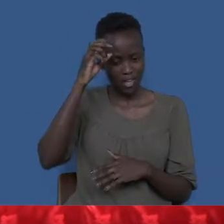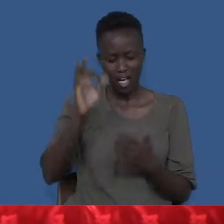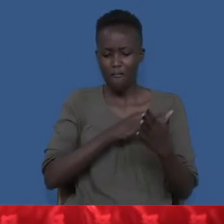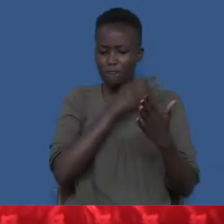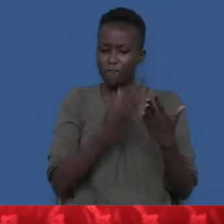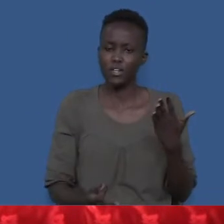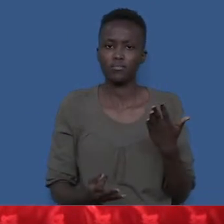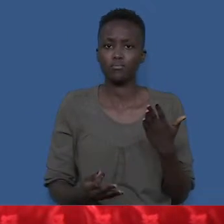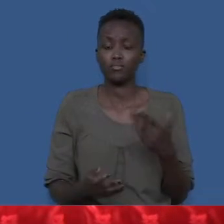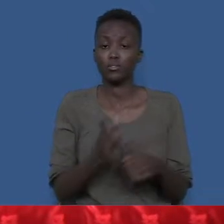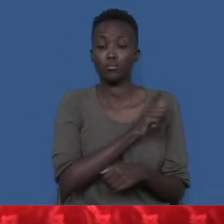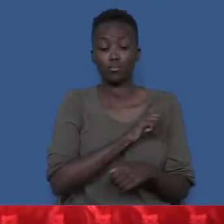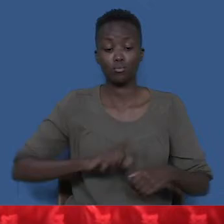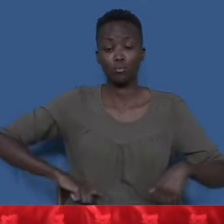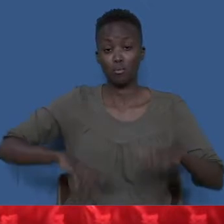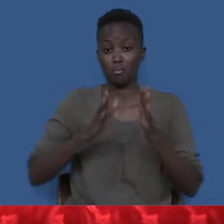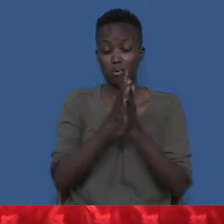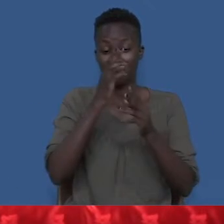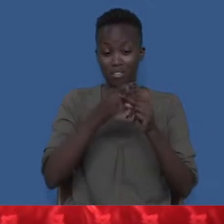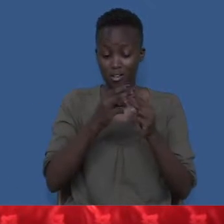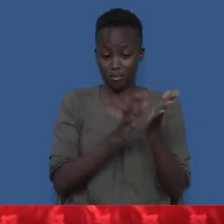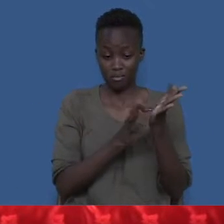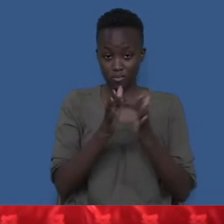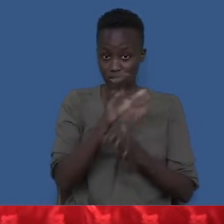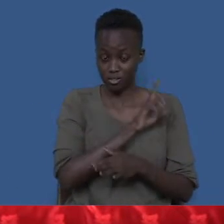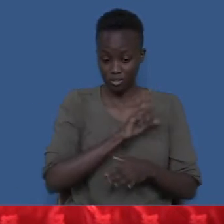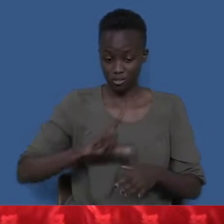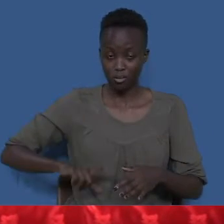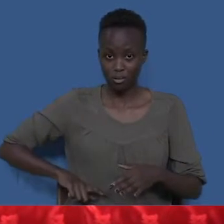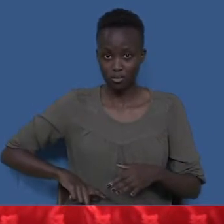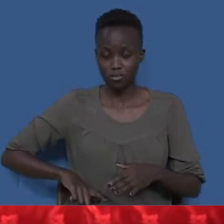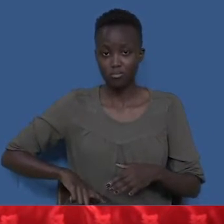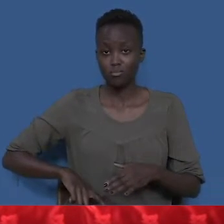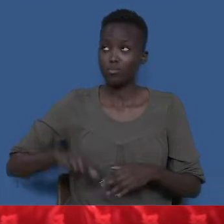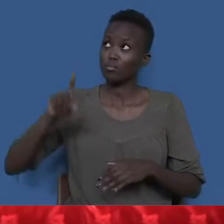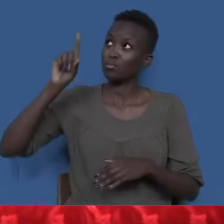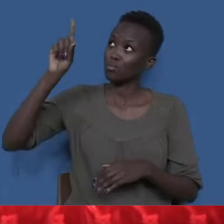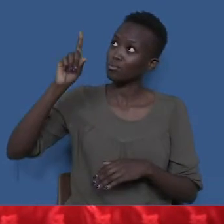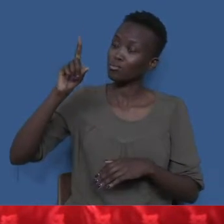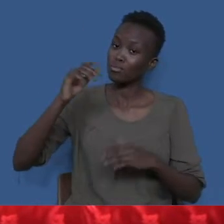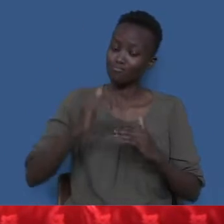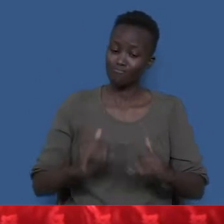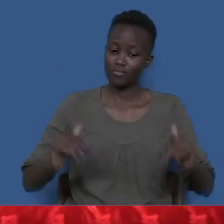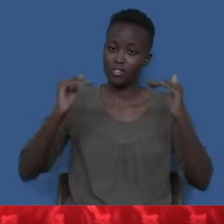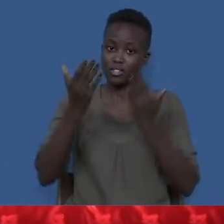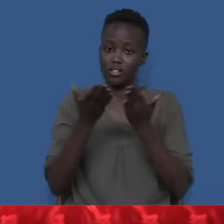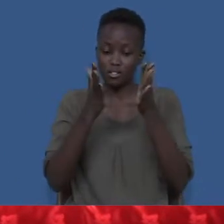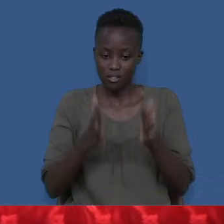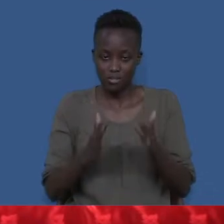fail. And we pray in the name of our Lord Jesus Christ that you may raise your servants